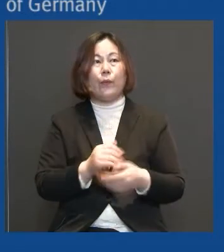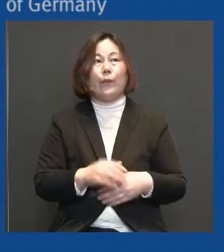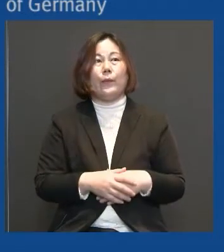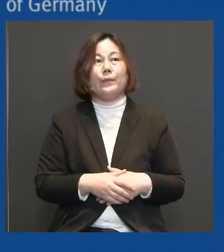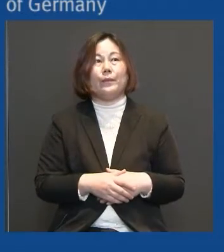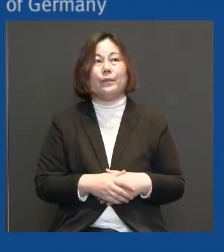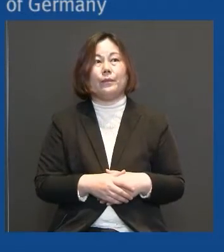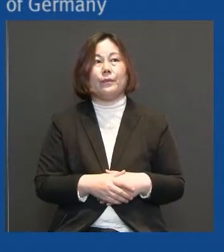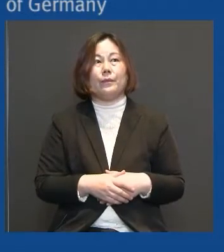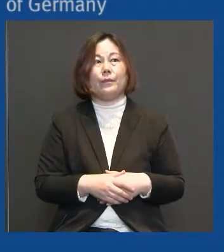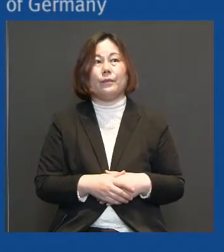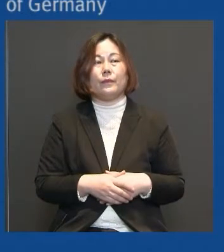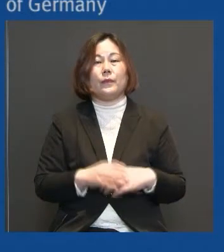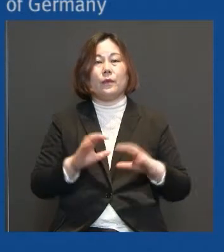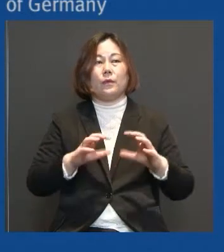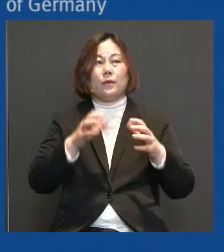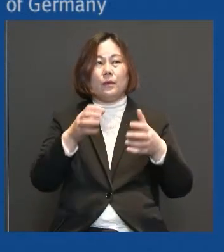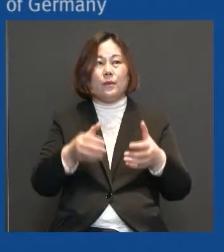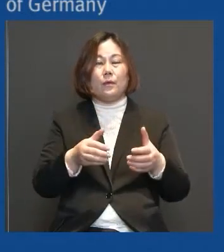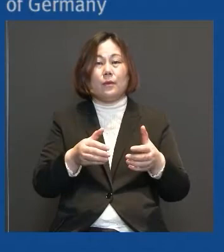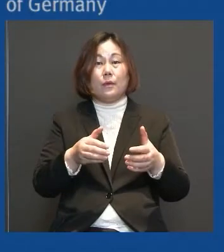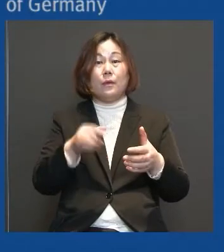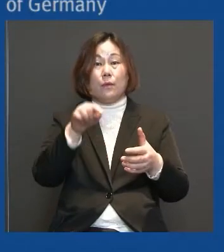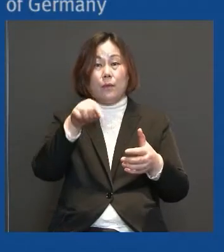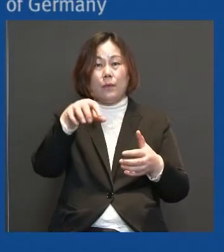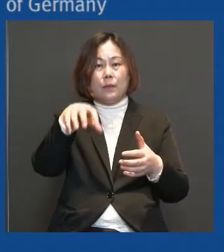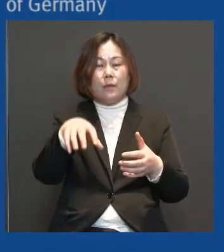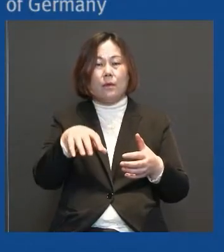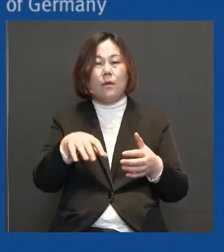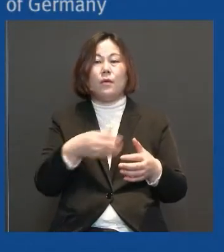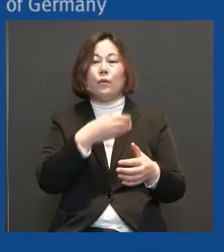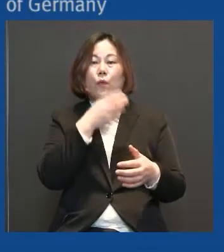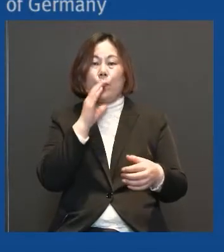international context. Thank you for your attention.